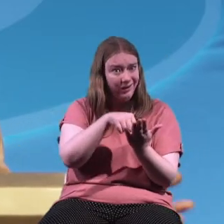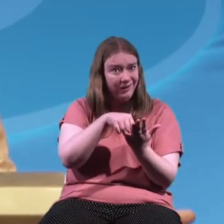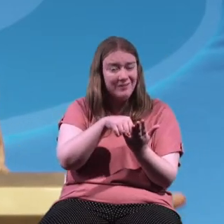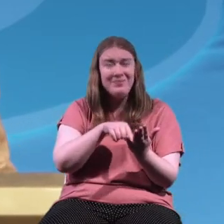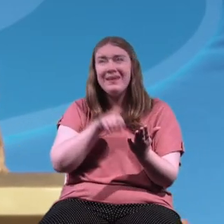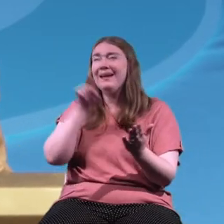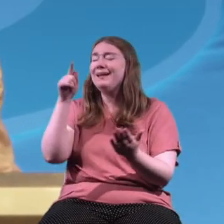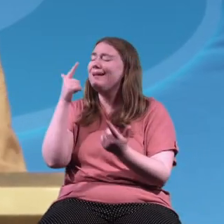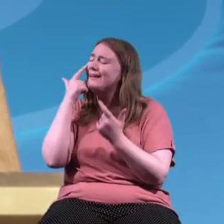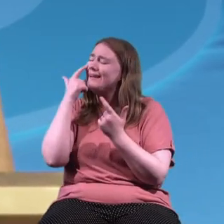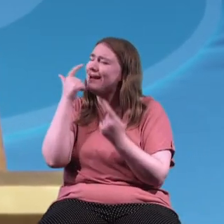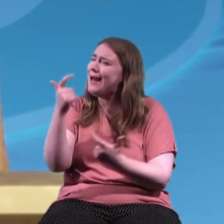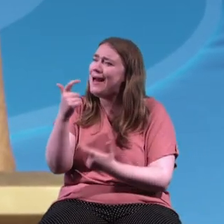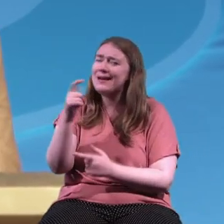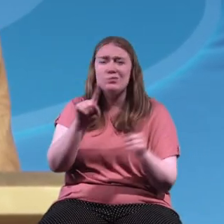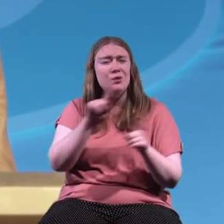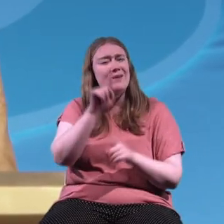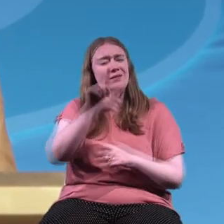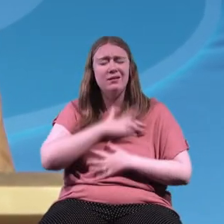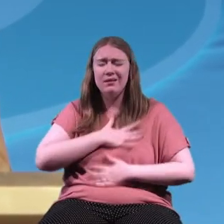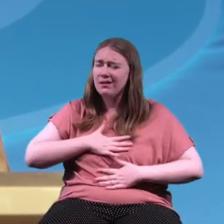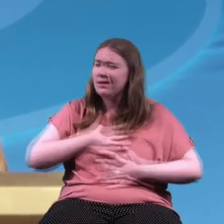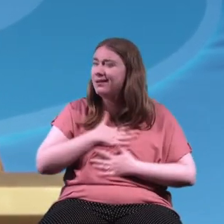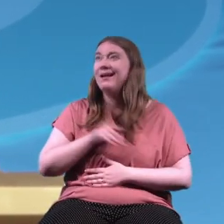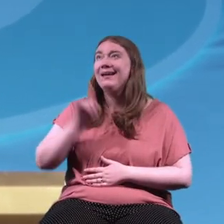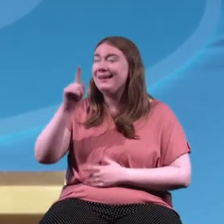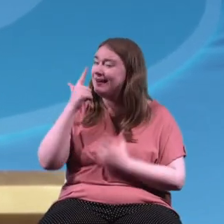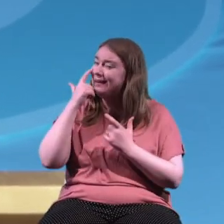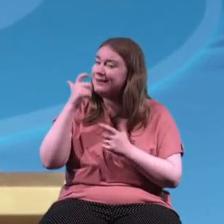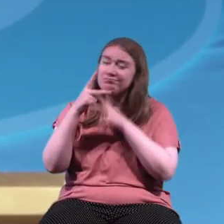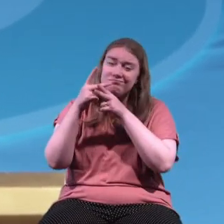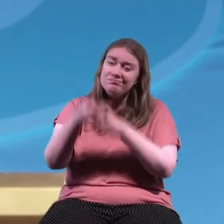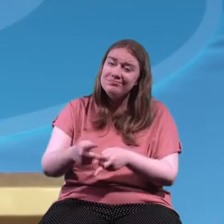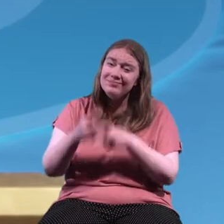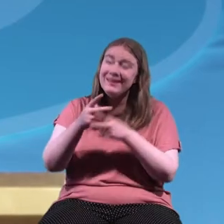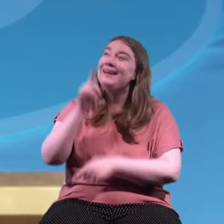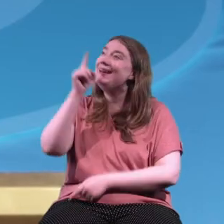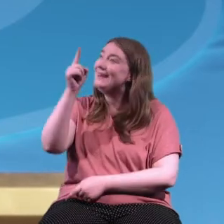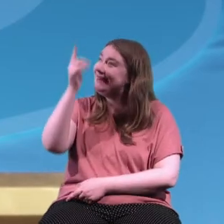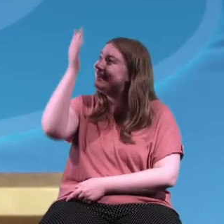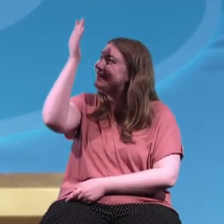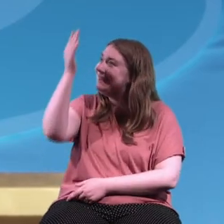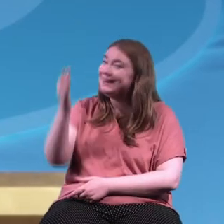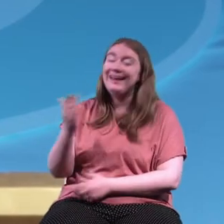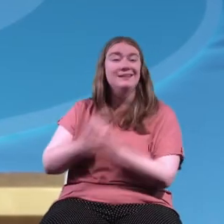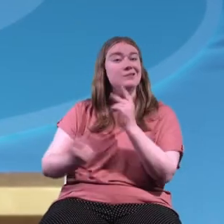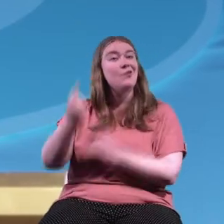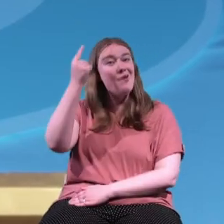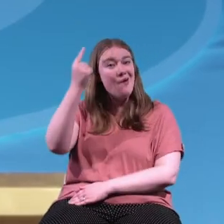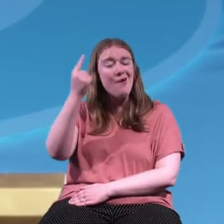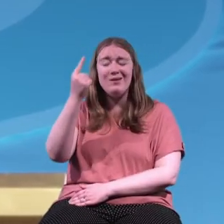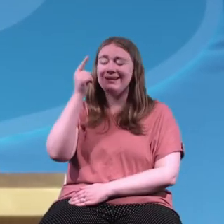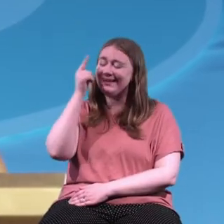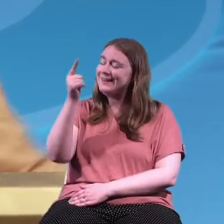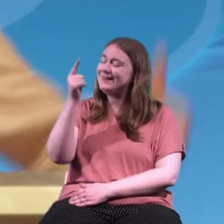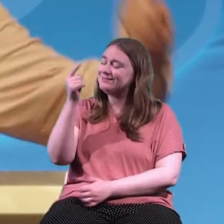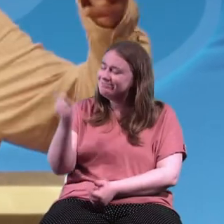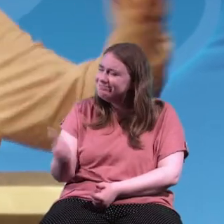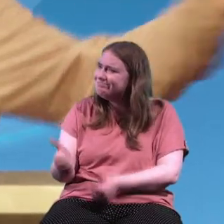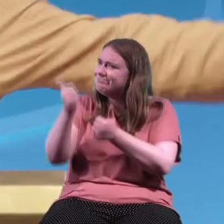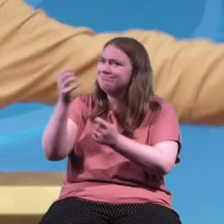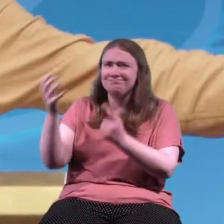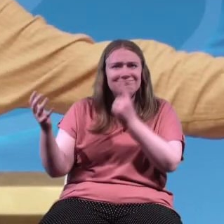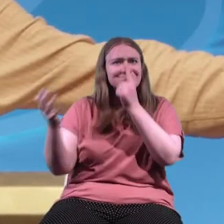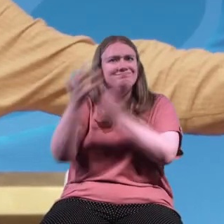whatever is on your heart this evening. He is God, and he is good at his job. He is